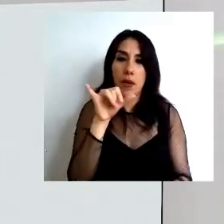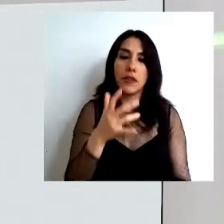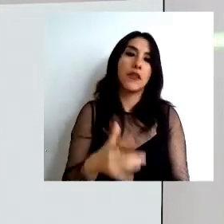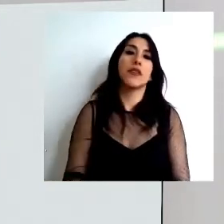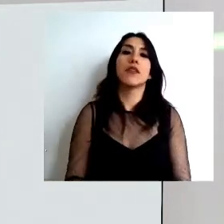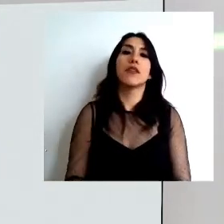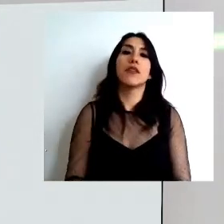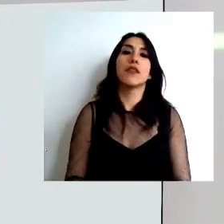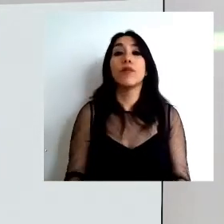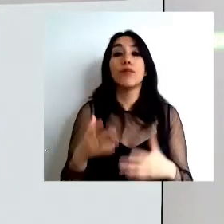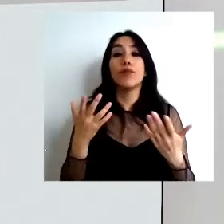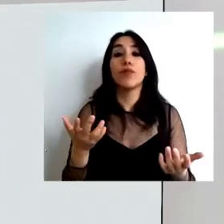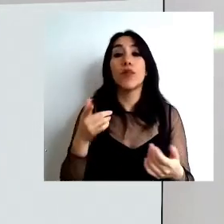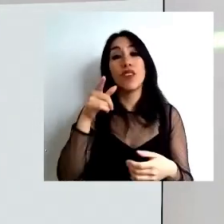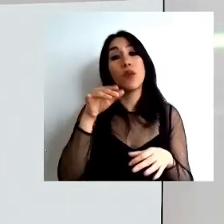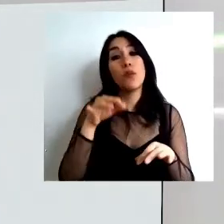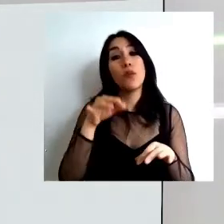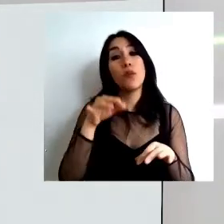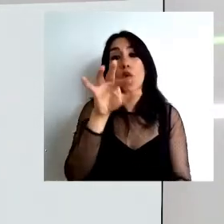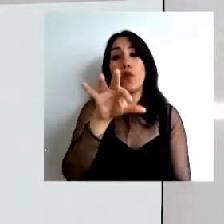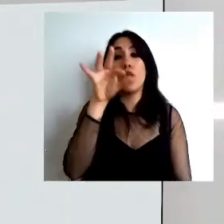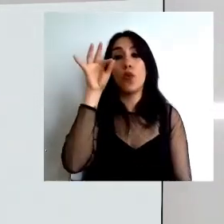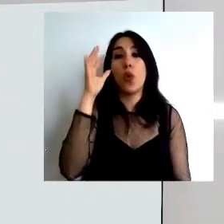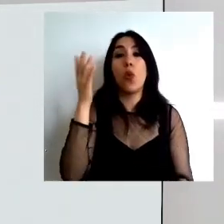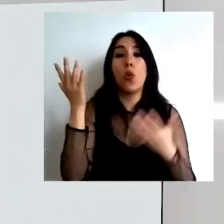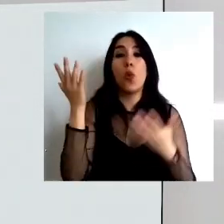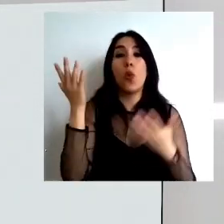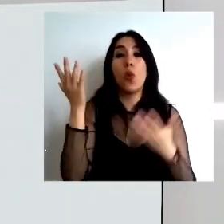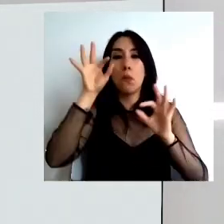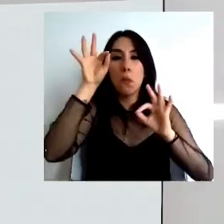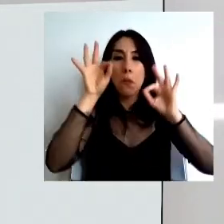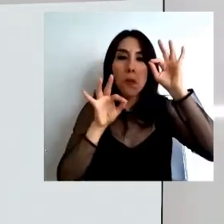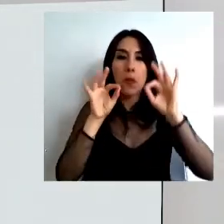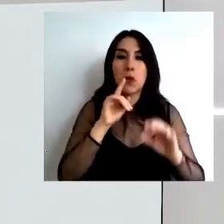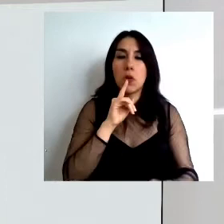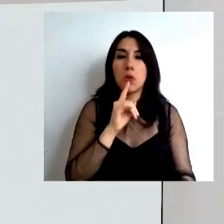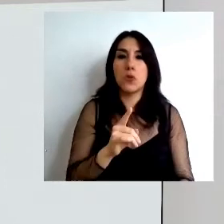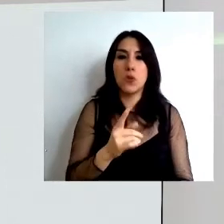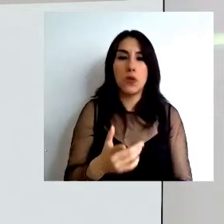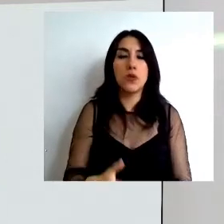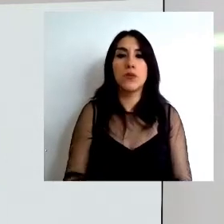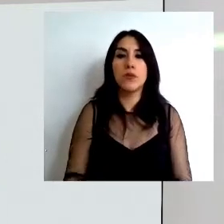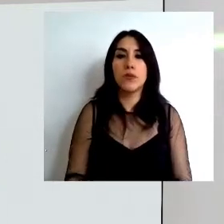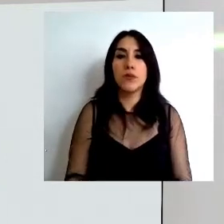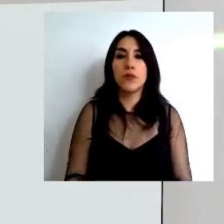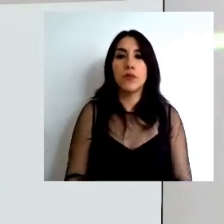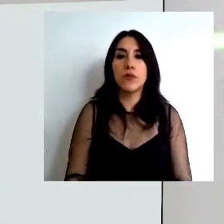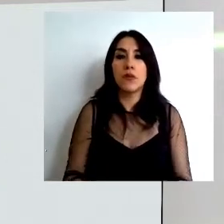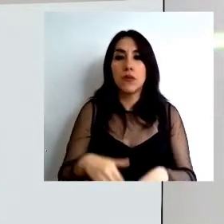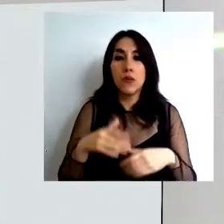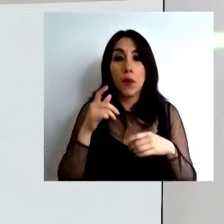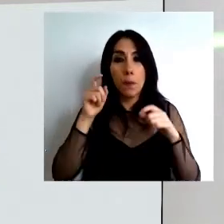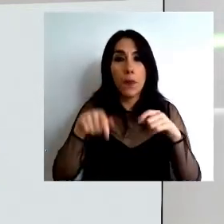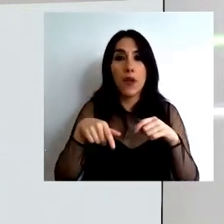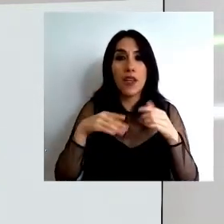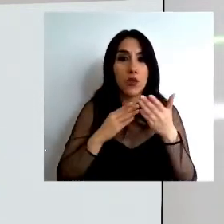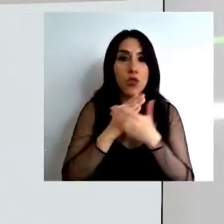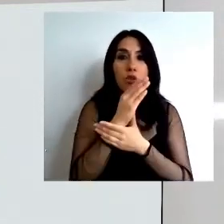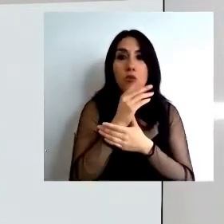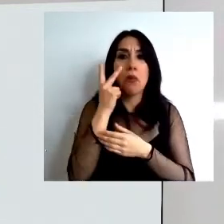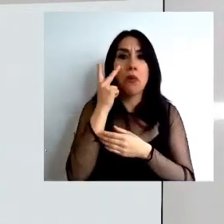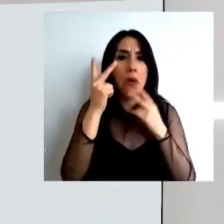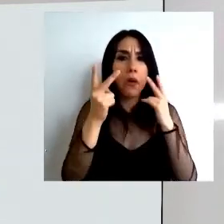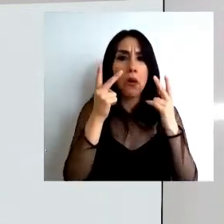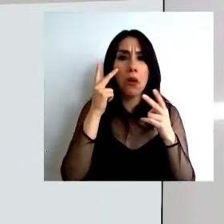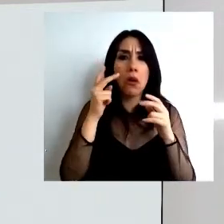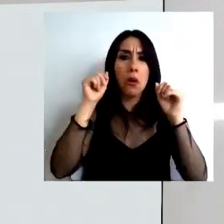and increasing exponentially your reach and your potential impact. So perhaps we can, hopefully Walburga's testimonial